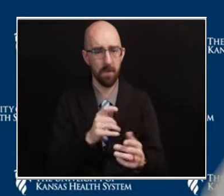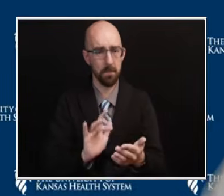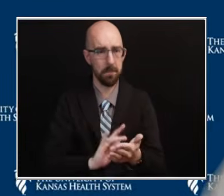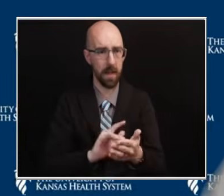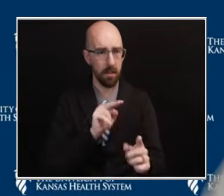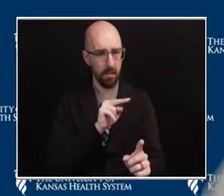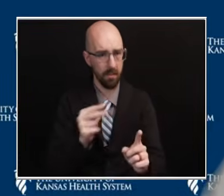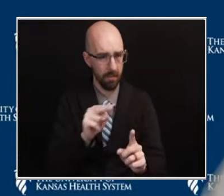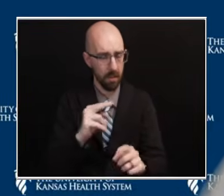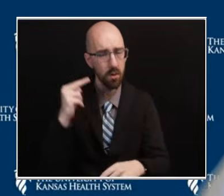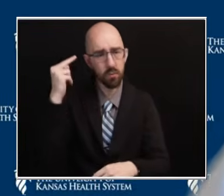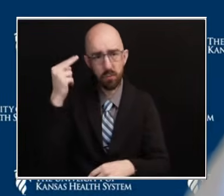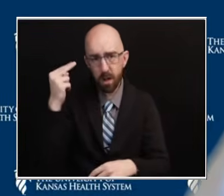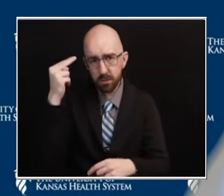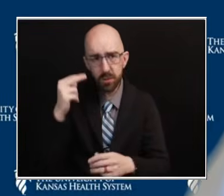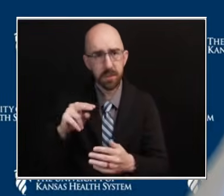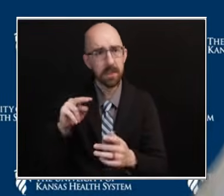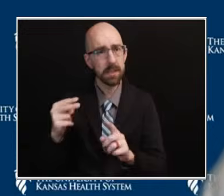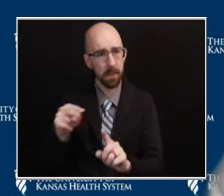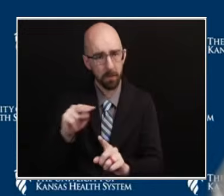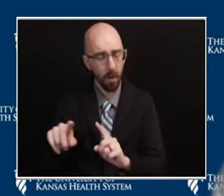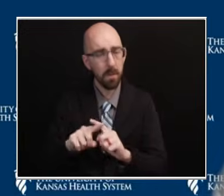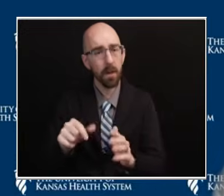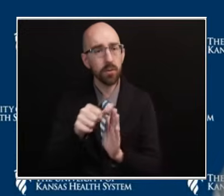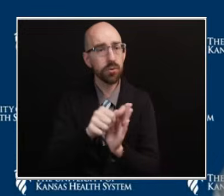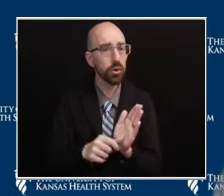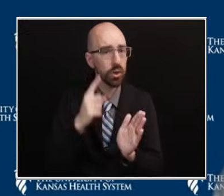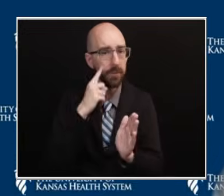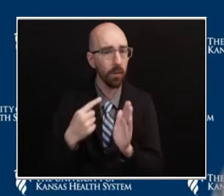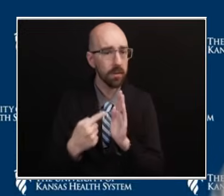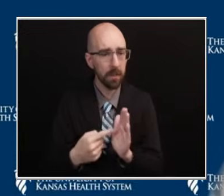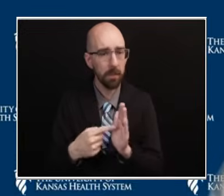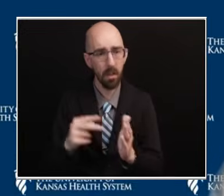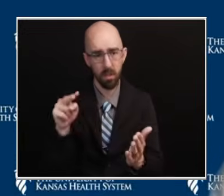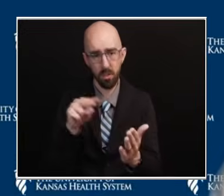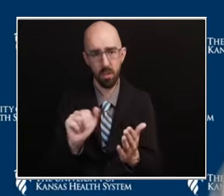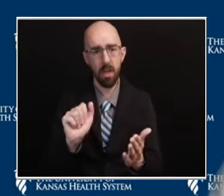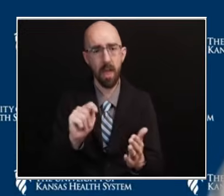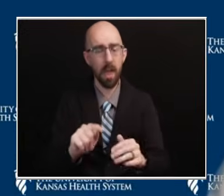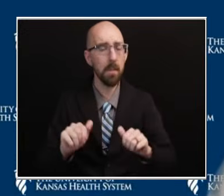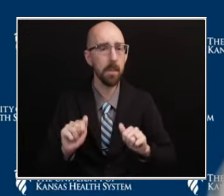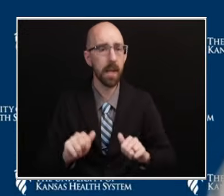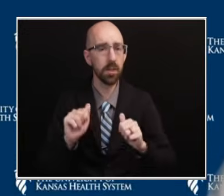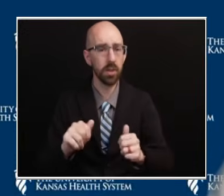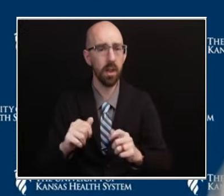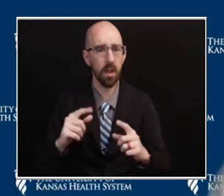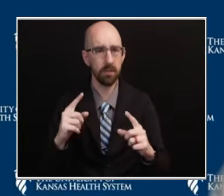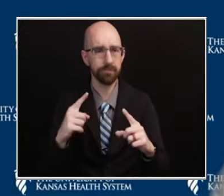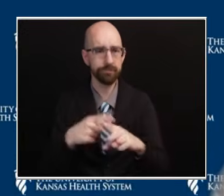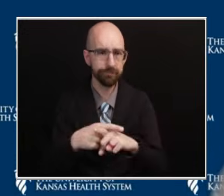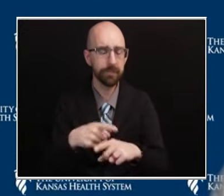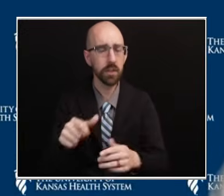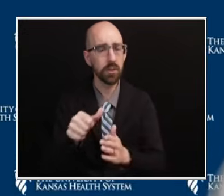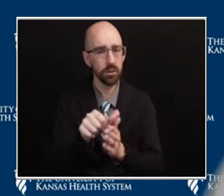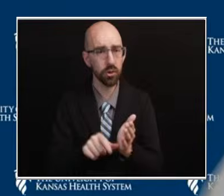as a neurologic standpoint. But surgeons, for example, are looking at potential complications of the surgery